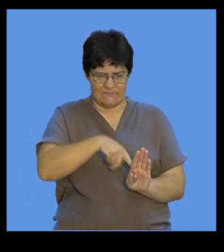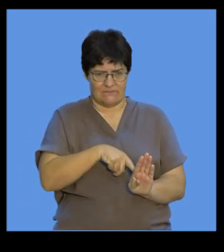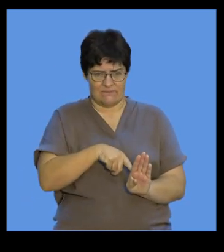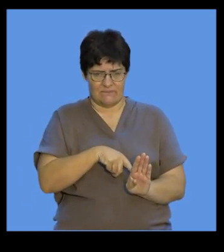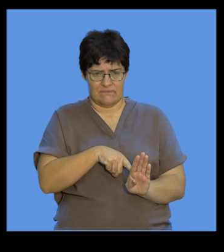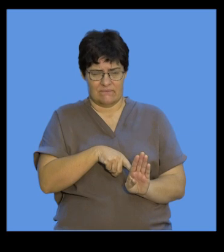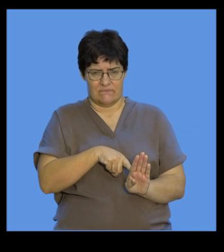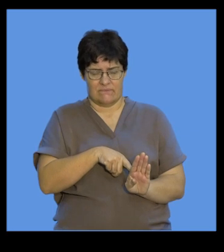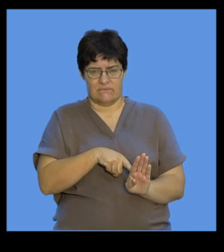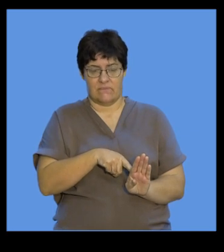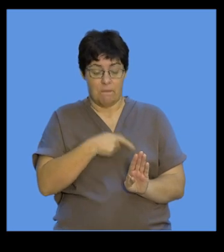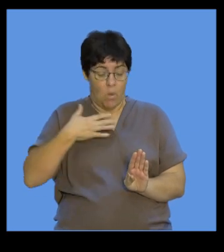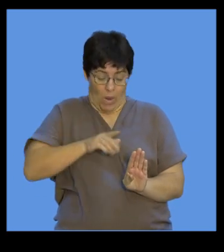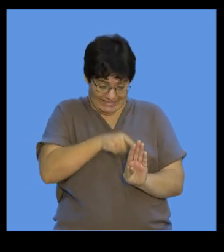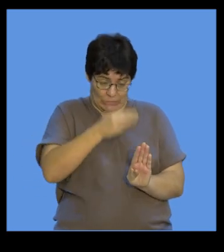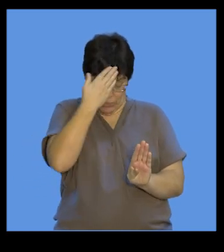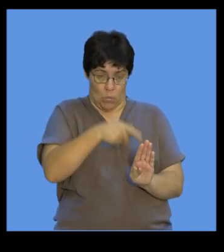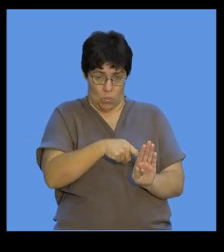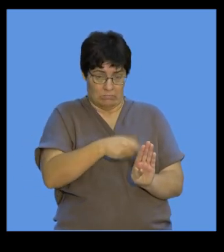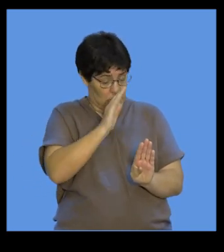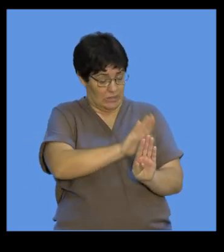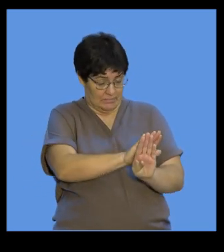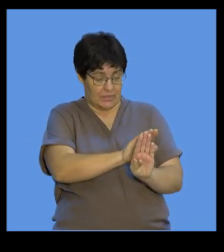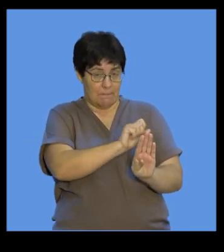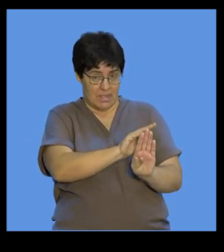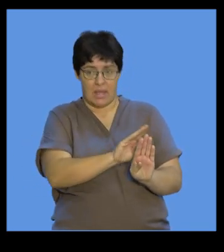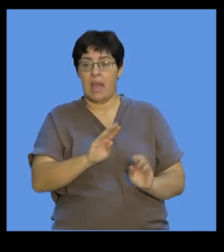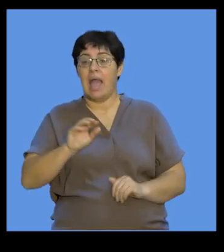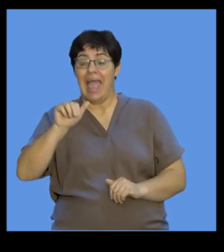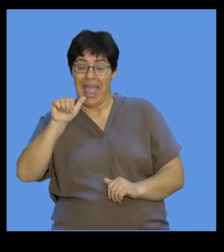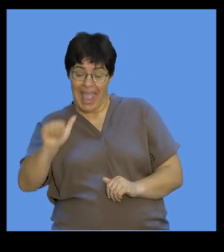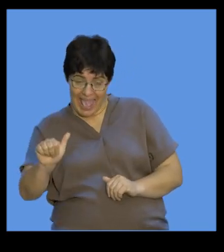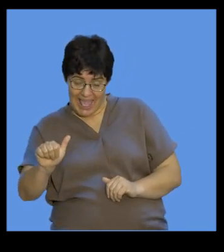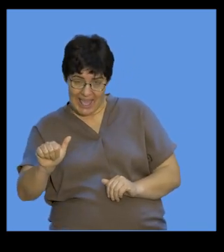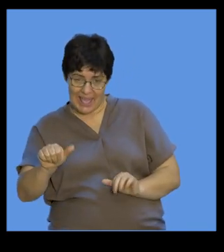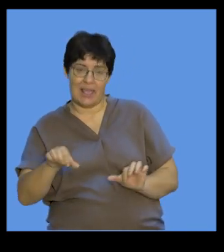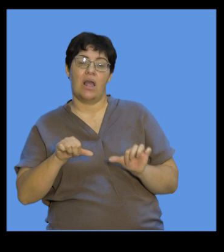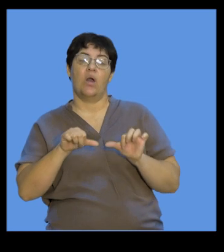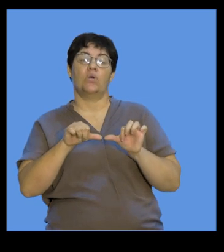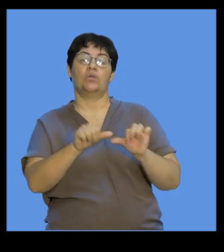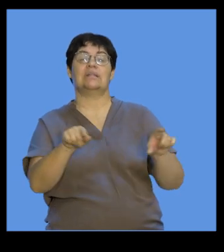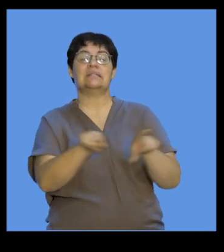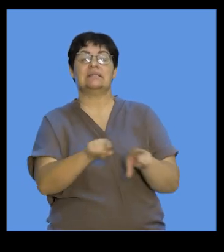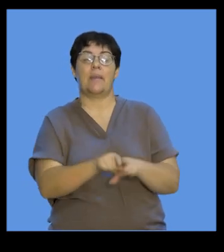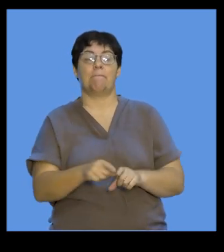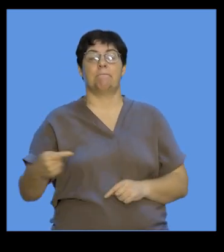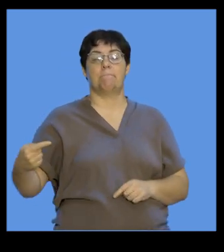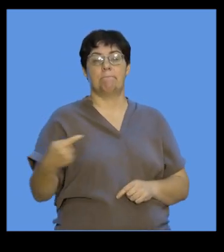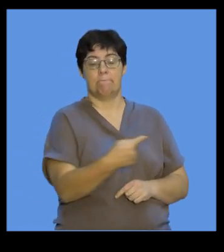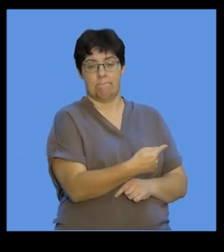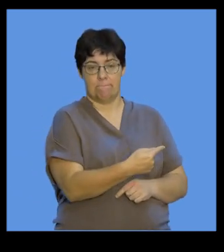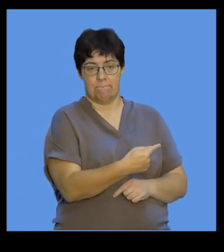for. They tell me though that ball A continues in the same direction.